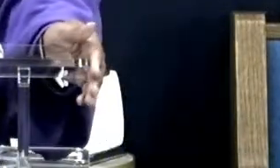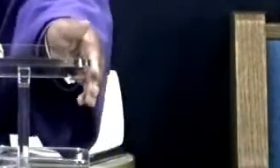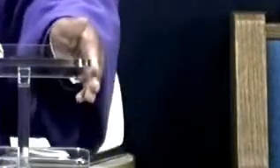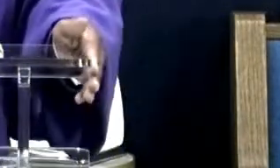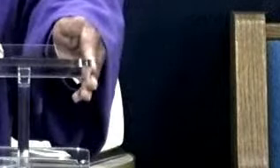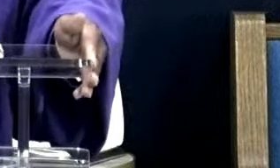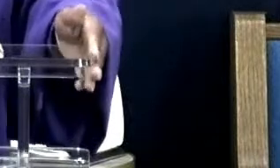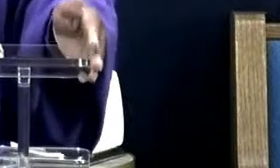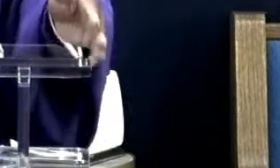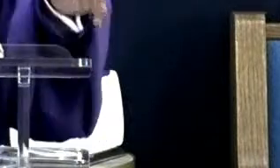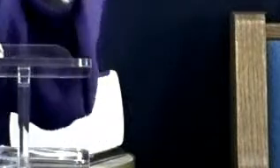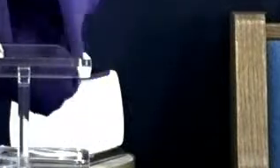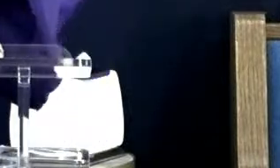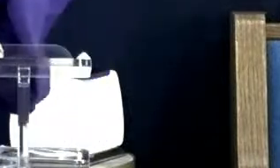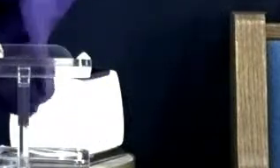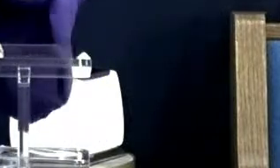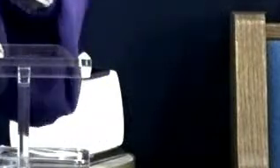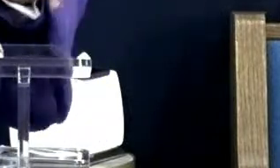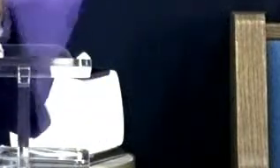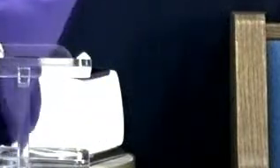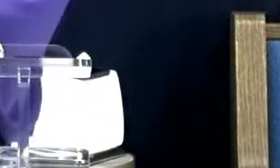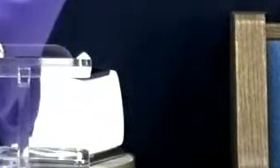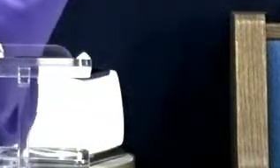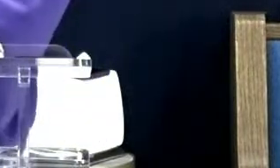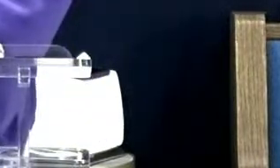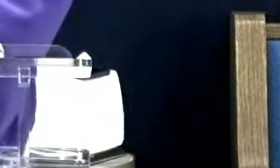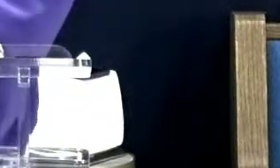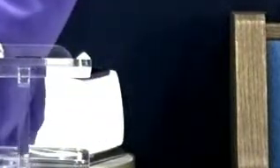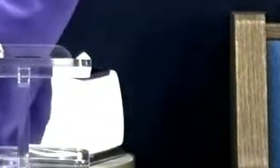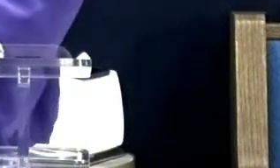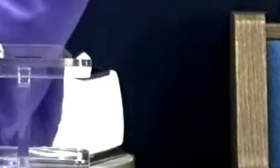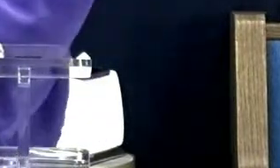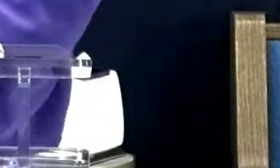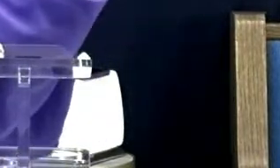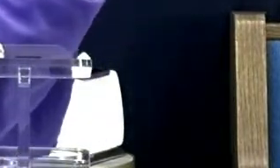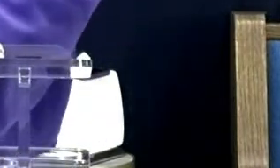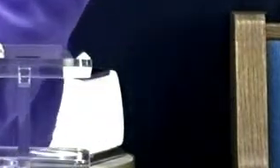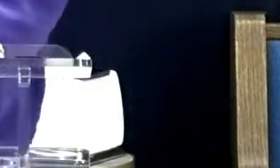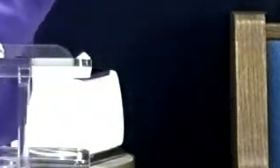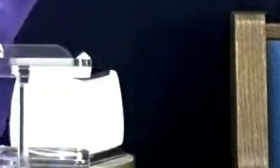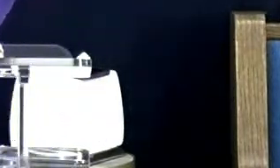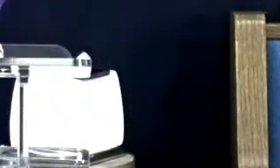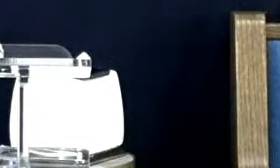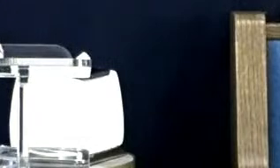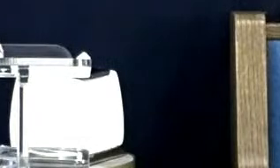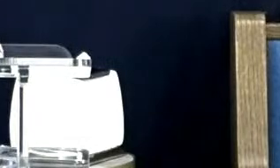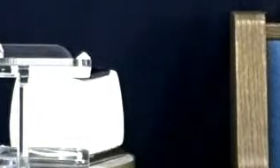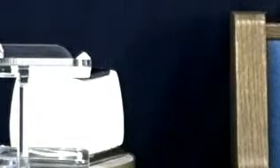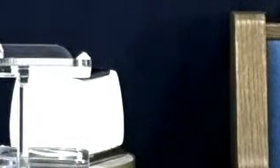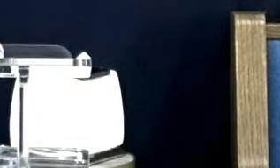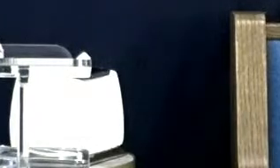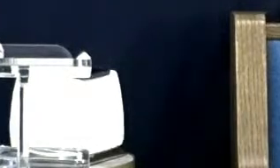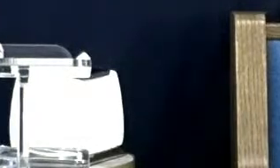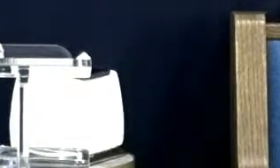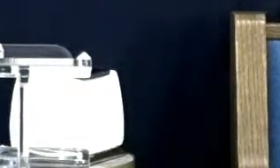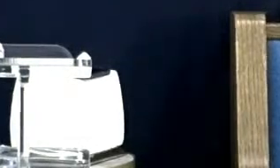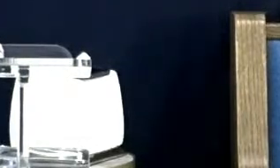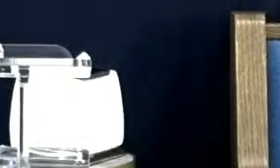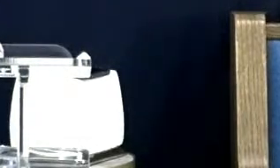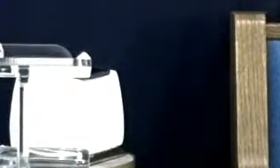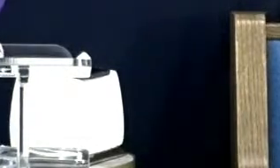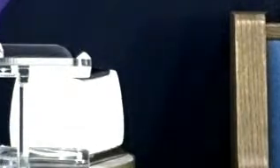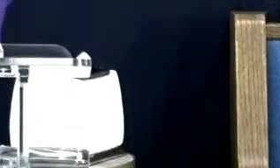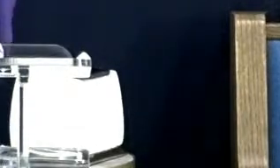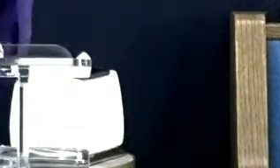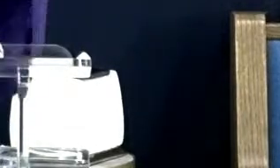and it begins with how we treat the things of God. And so I appreciate that. Man, it's what a day. What a day. It's going to be